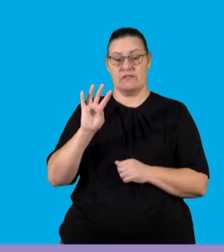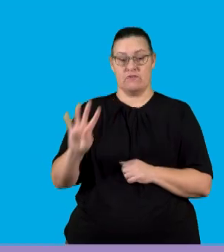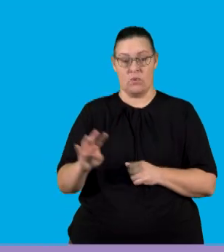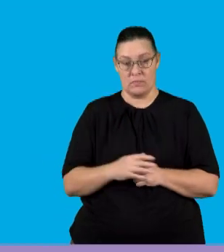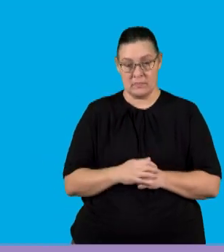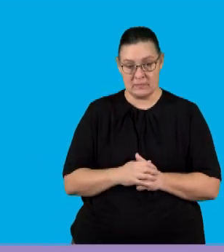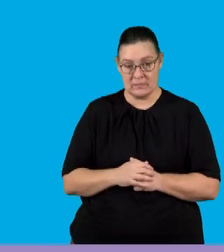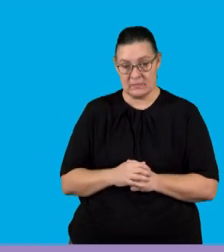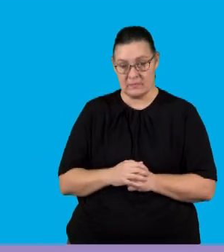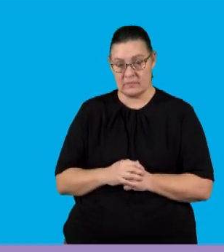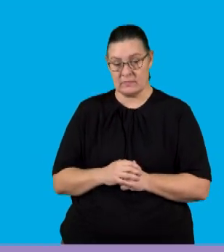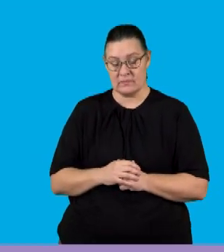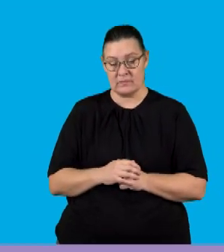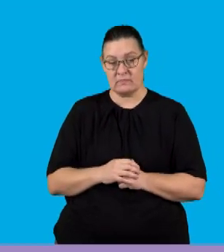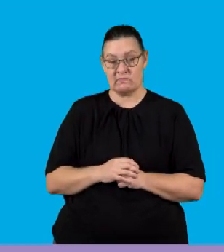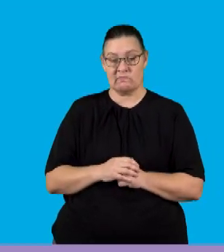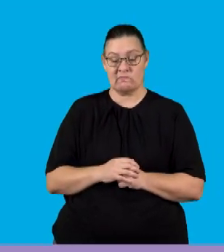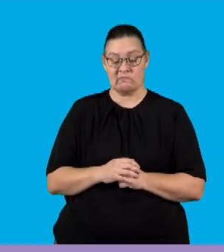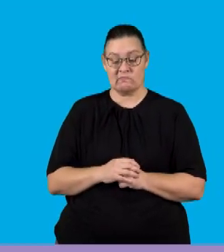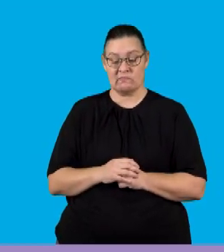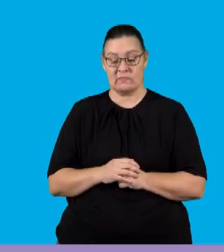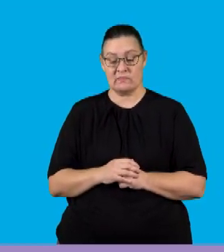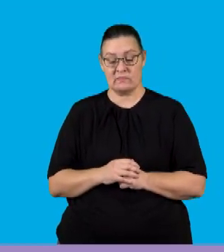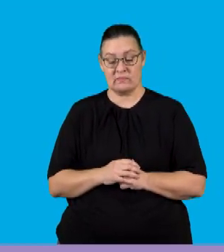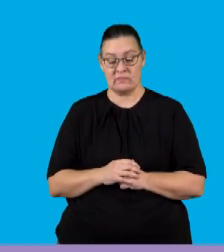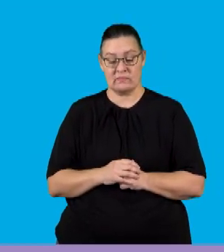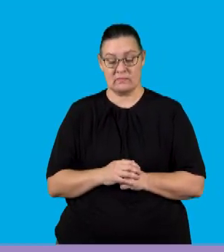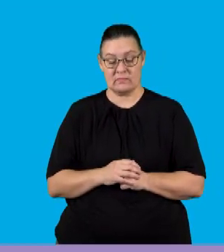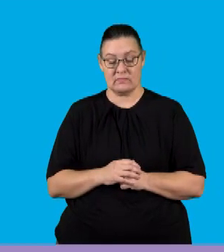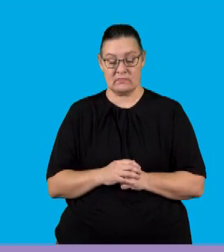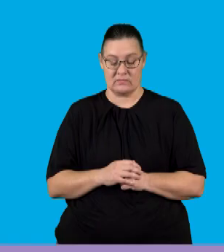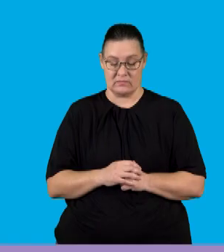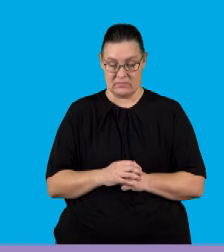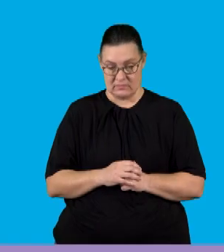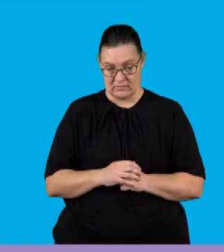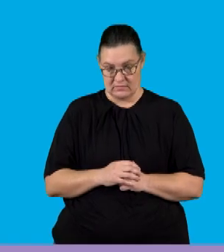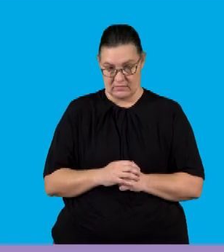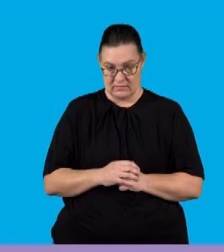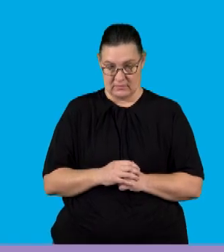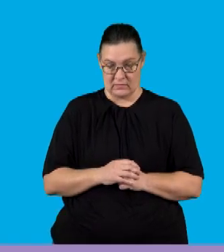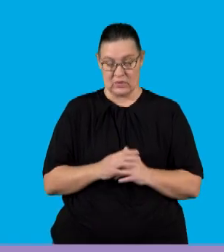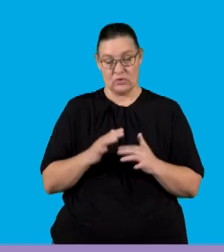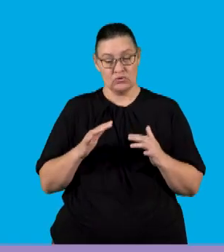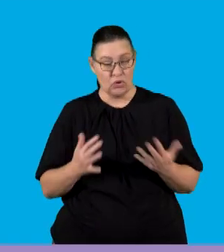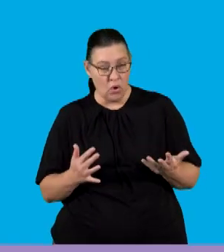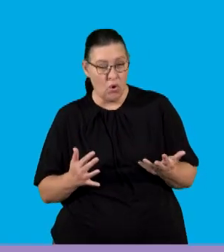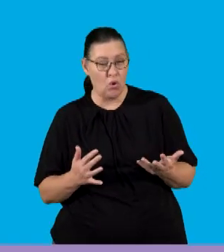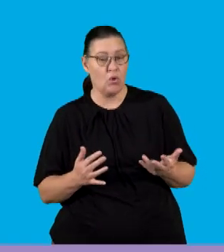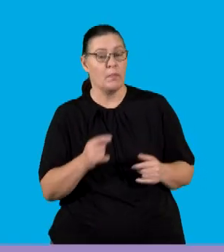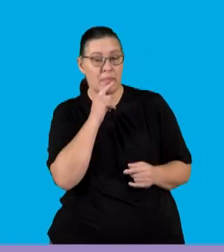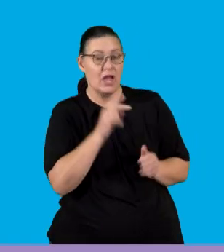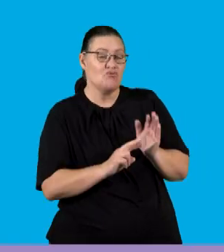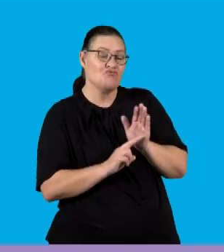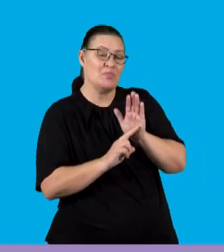And there's 28 for the fifth term and 34 for the sixth term. So that is